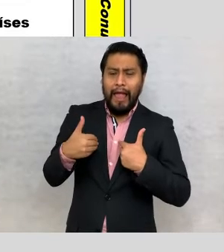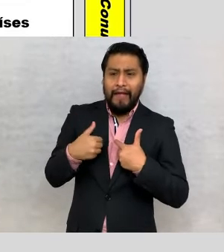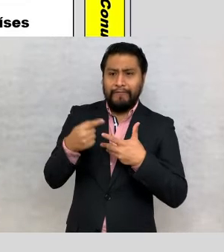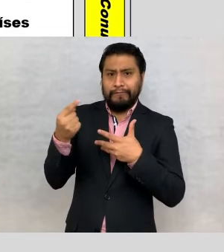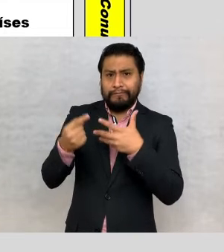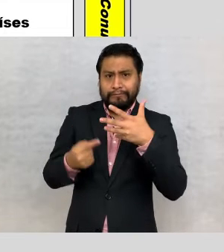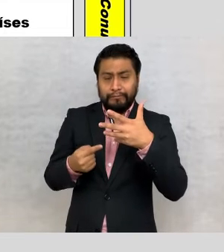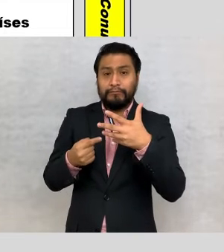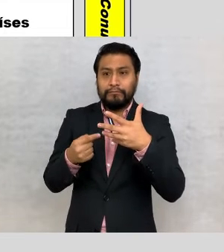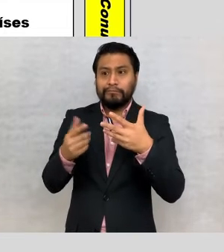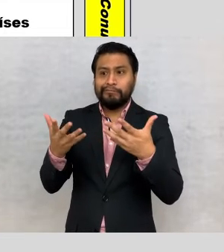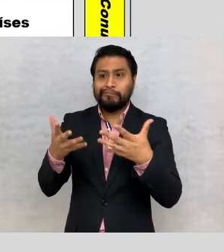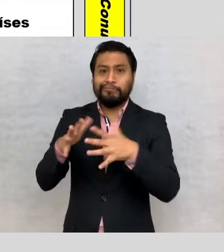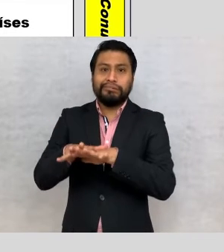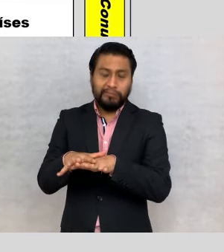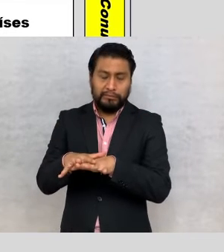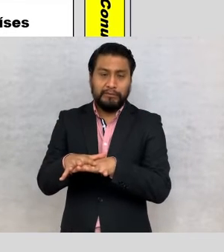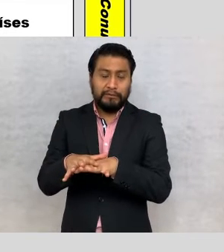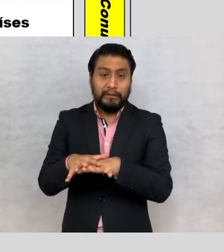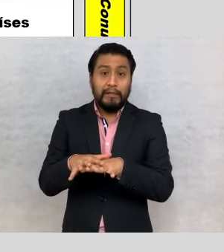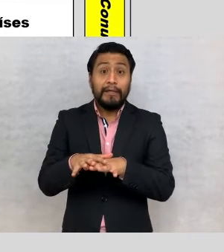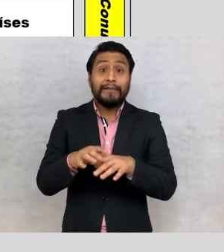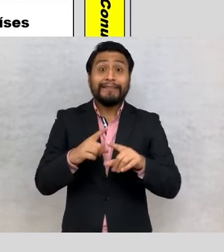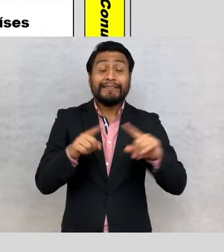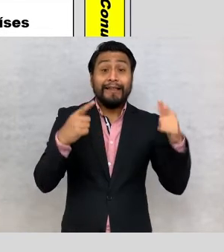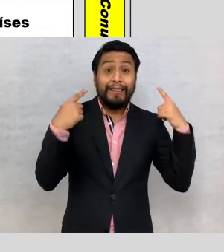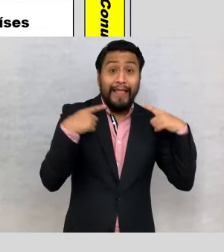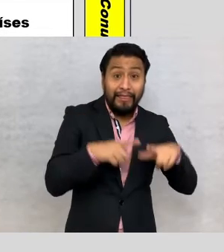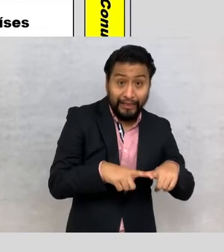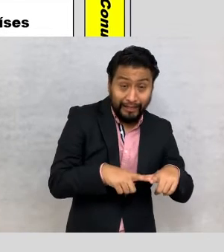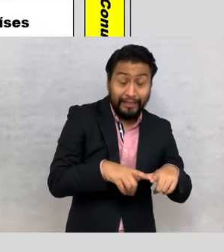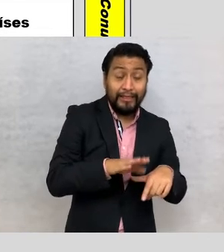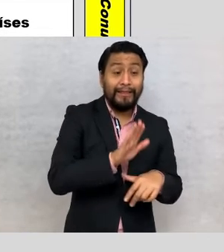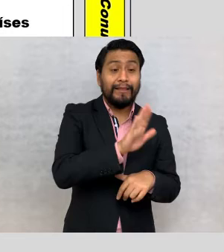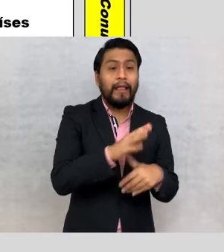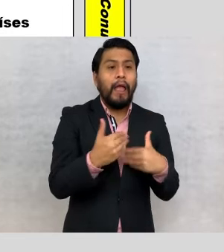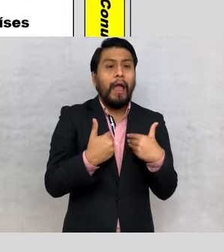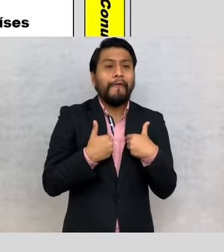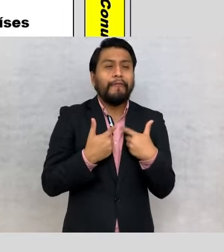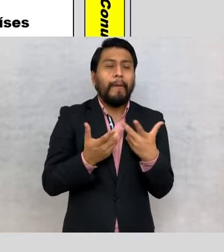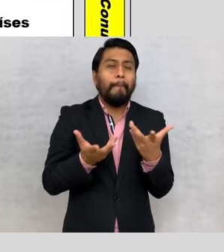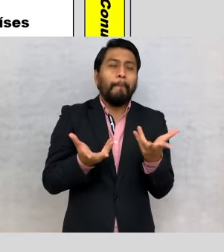explicit coercion, while Latin eugenics was